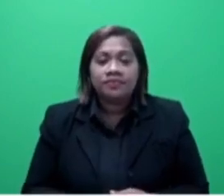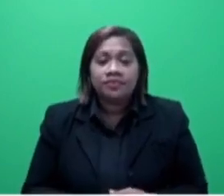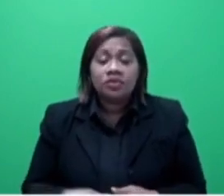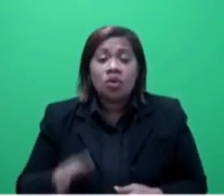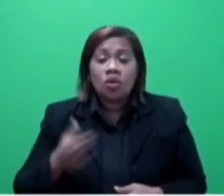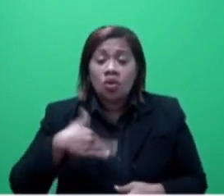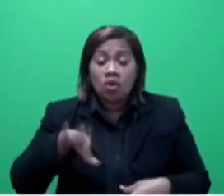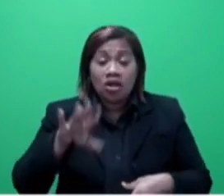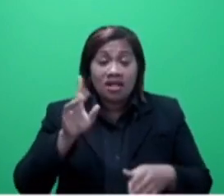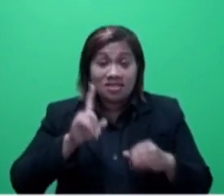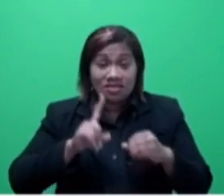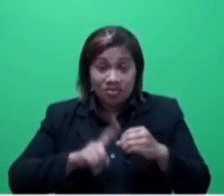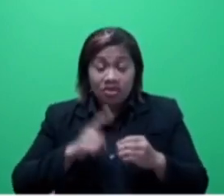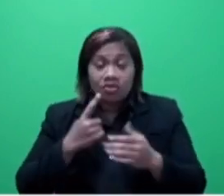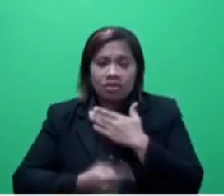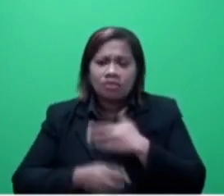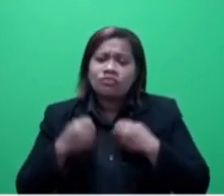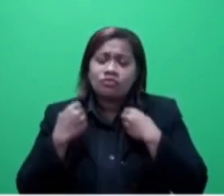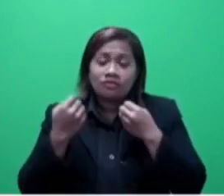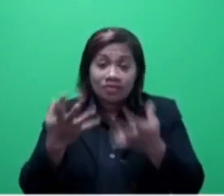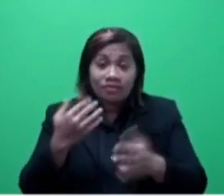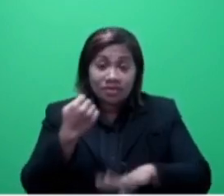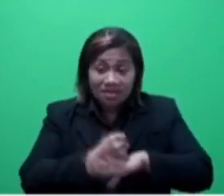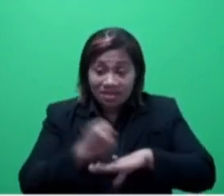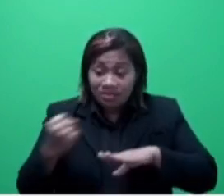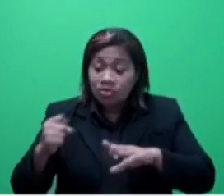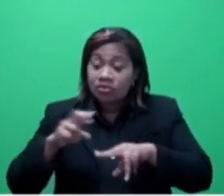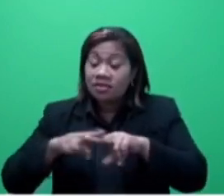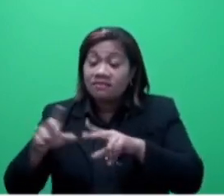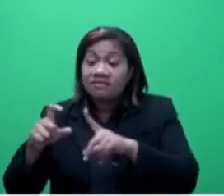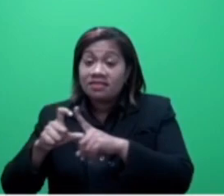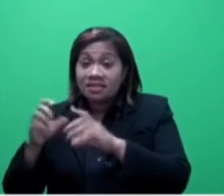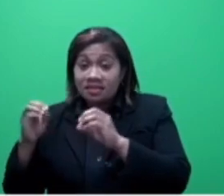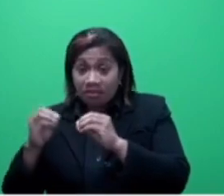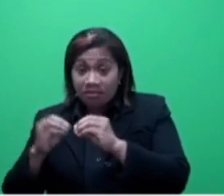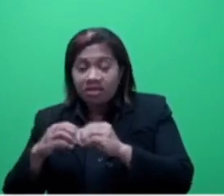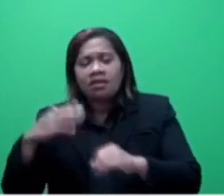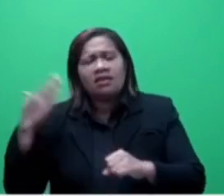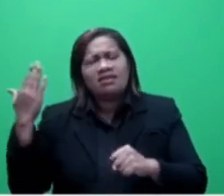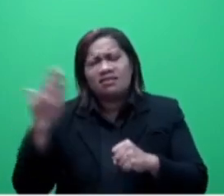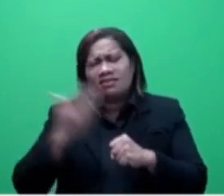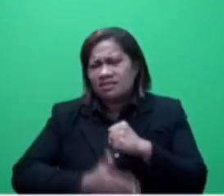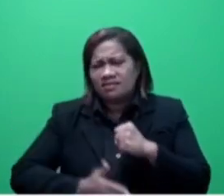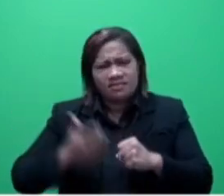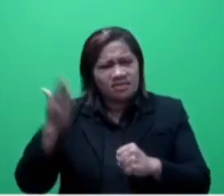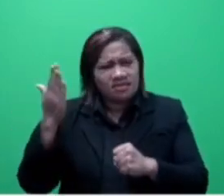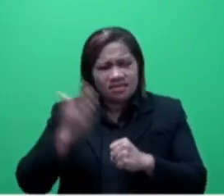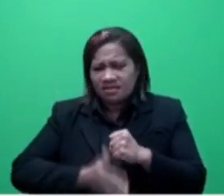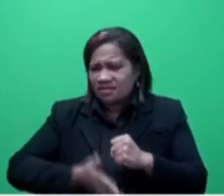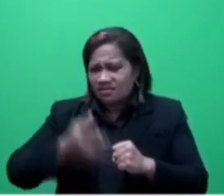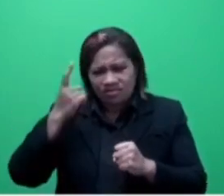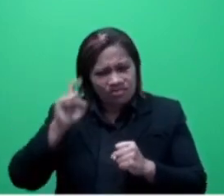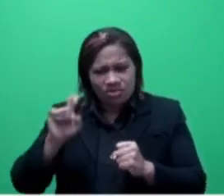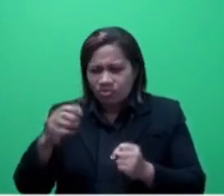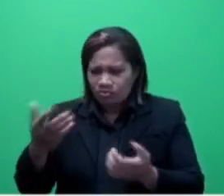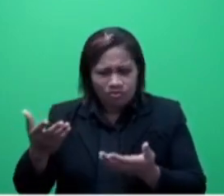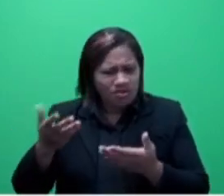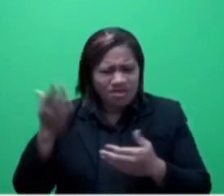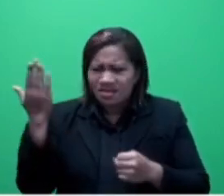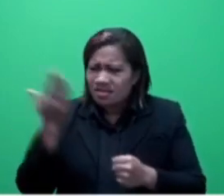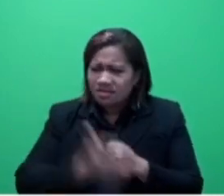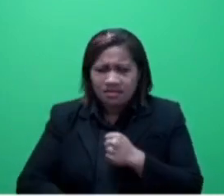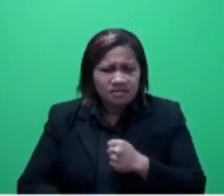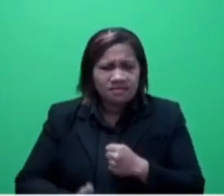guarantees provided by the government to FDB have never ever been called upon, Honourable Speaker. Never been